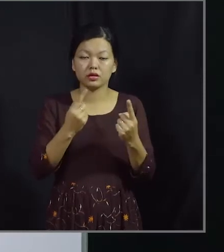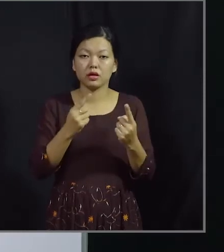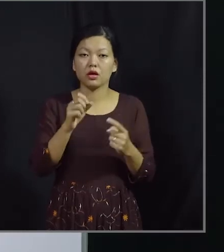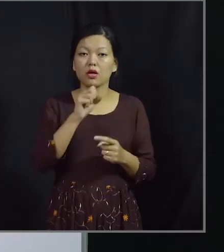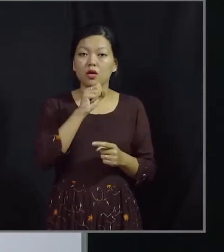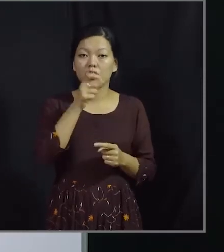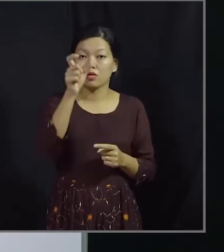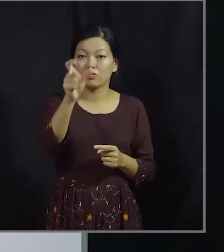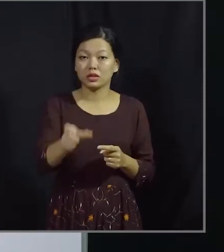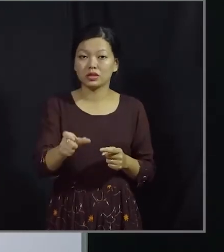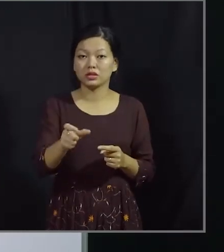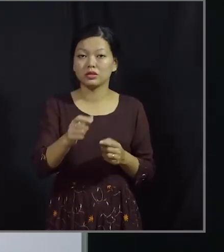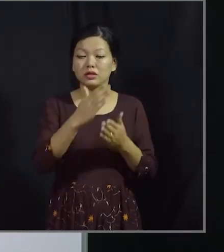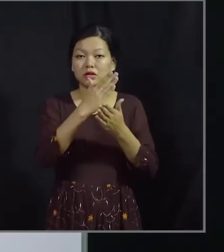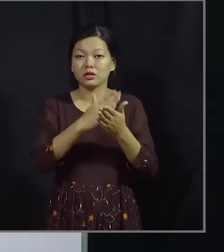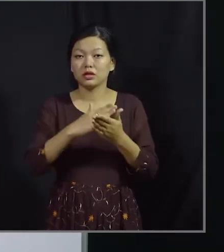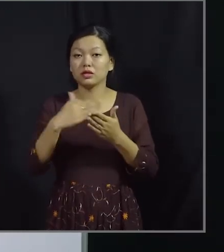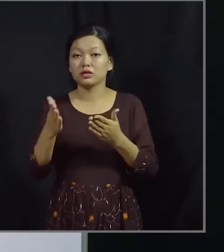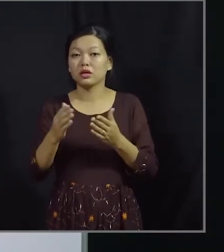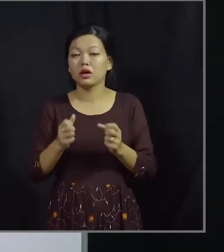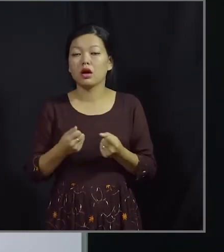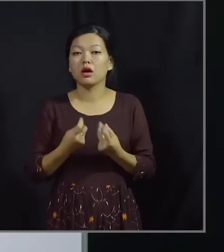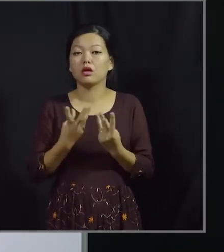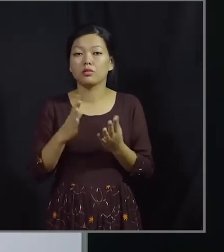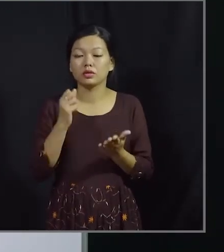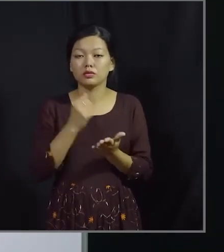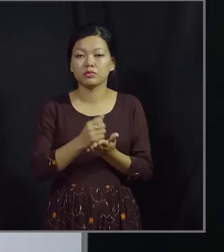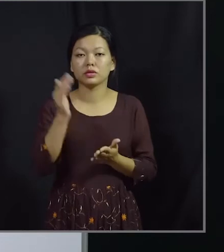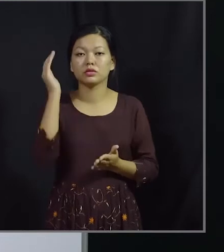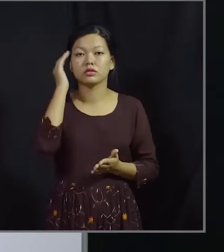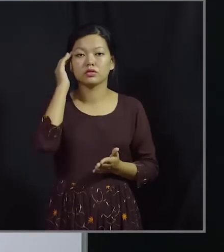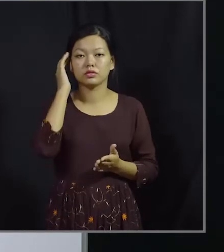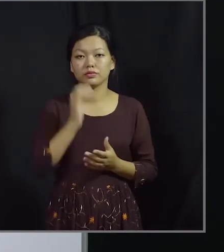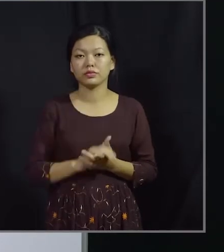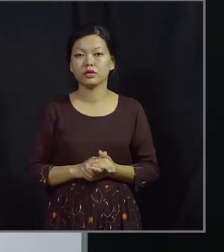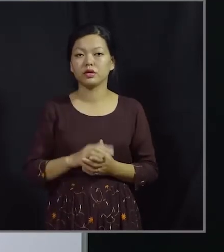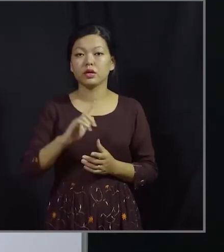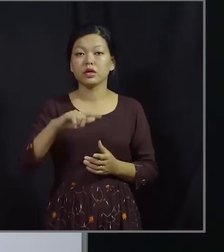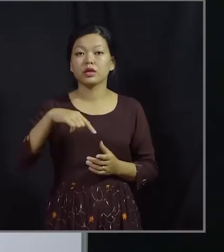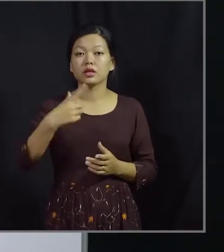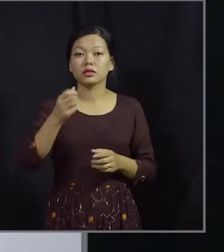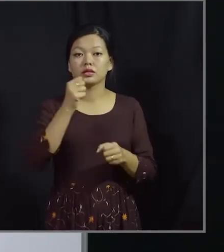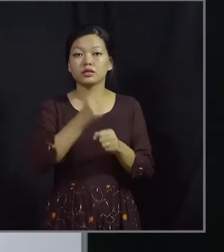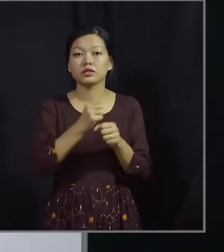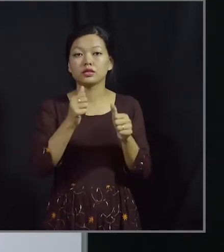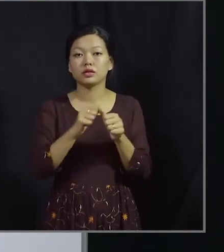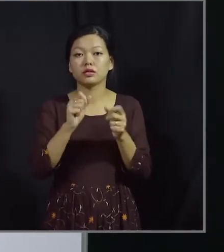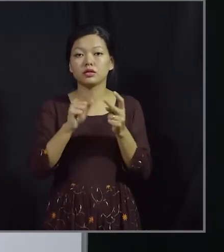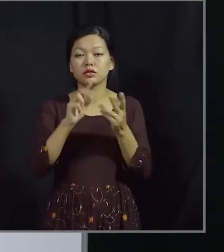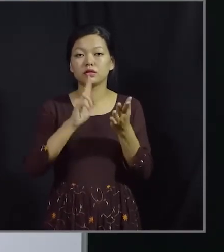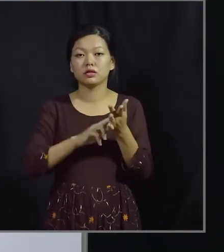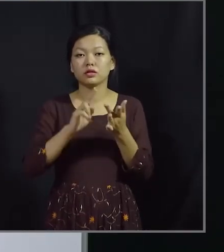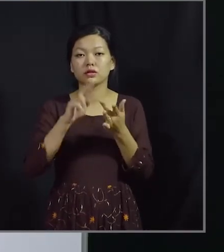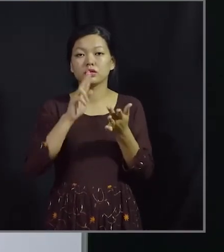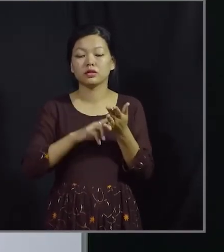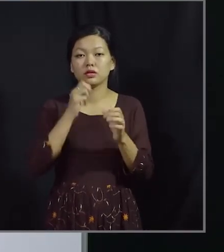partner. Next is we have gaining partner. Who is a gaining partner? A gaining partner is a partner